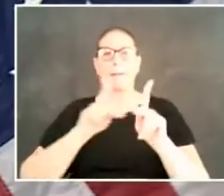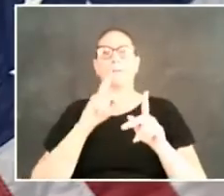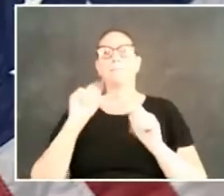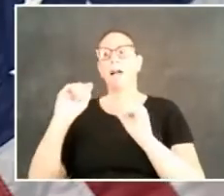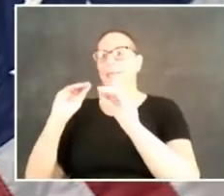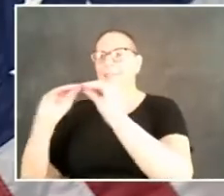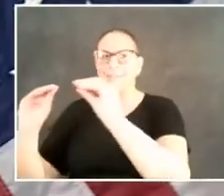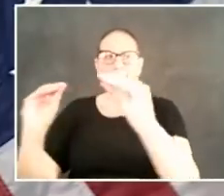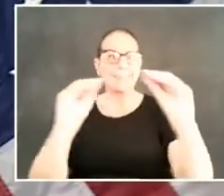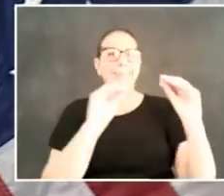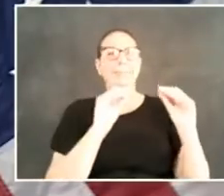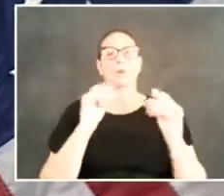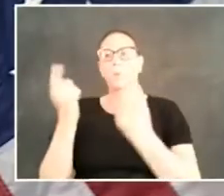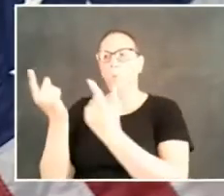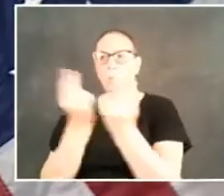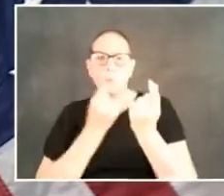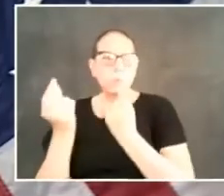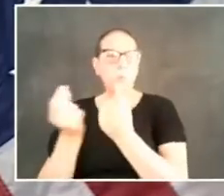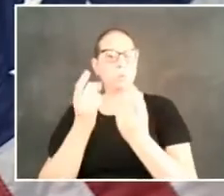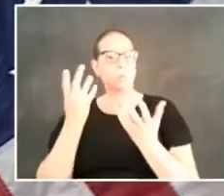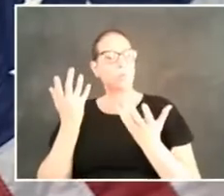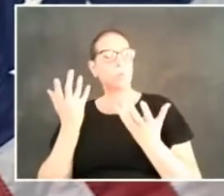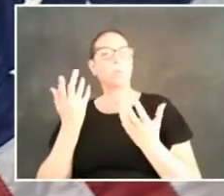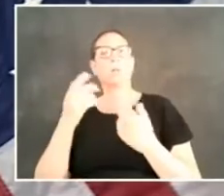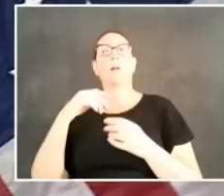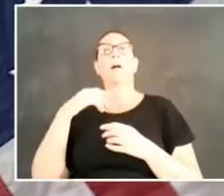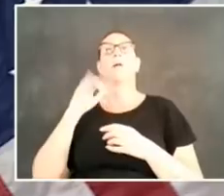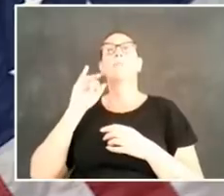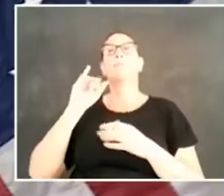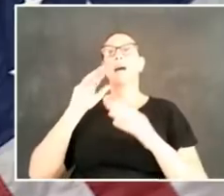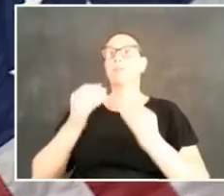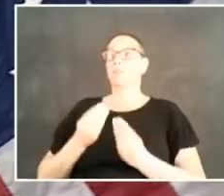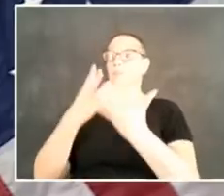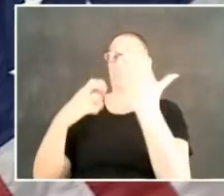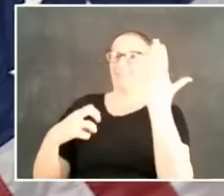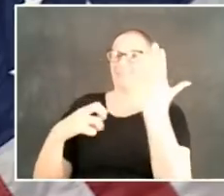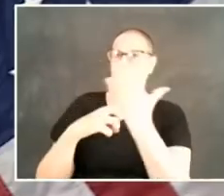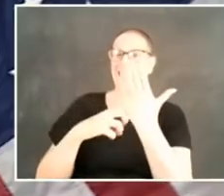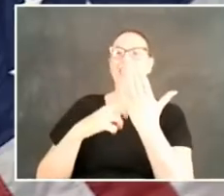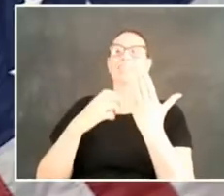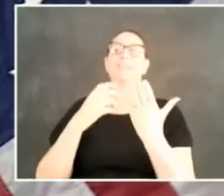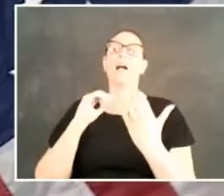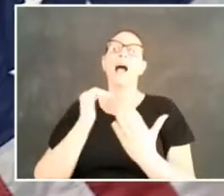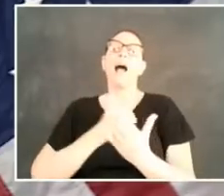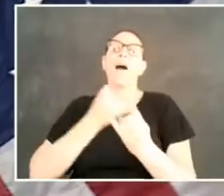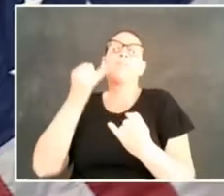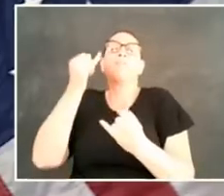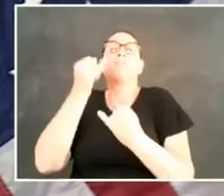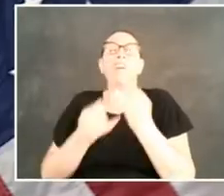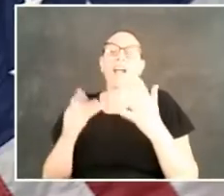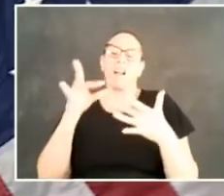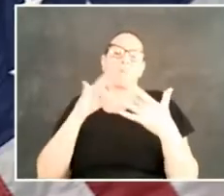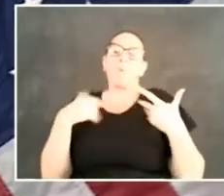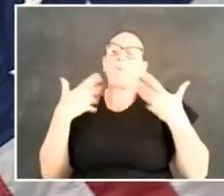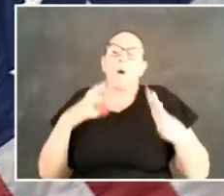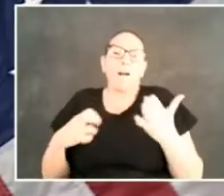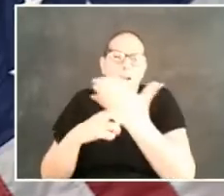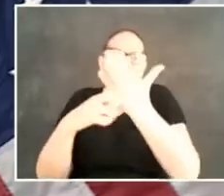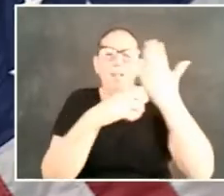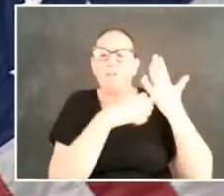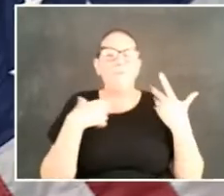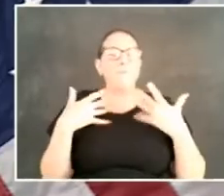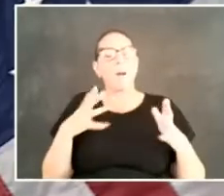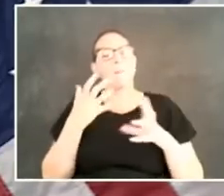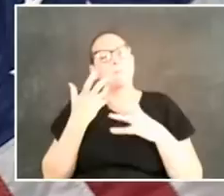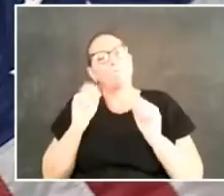arrest, and that goes from the Bronx to Staten Island. But there are some gatherings that we